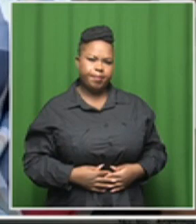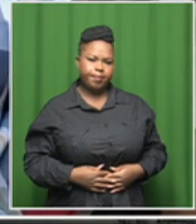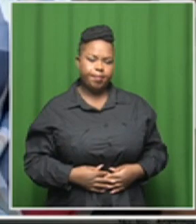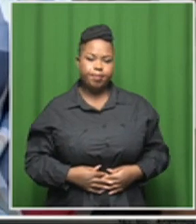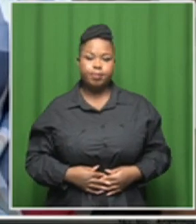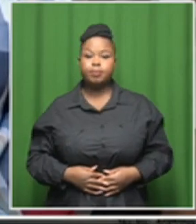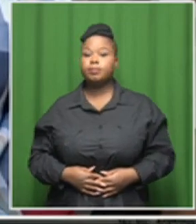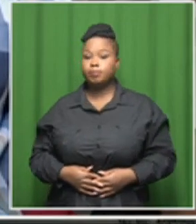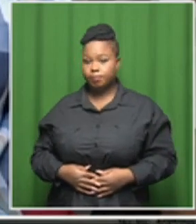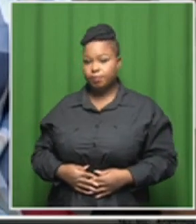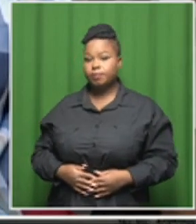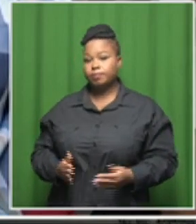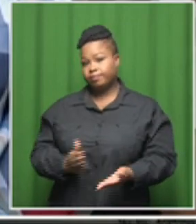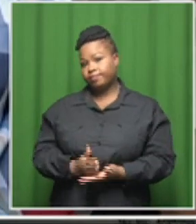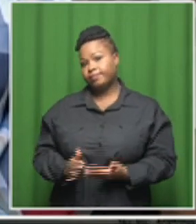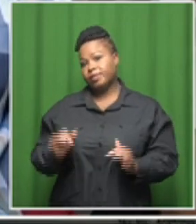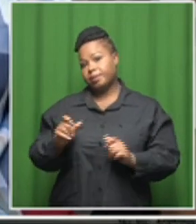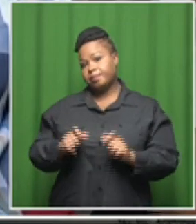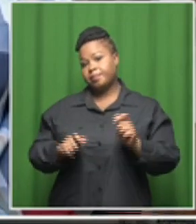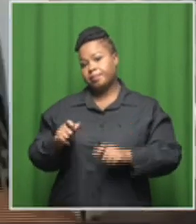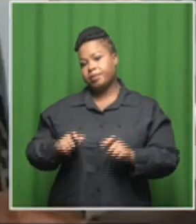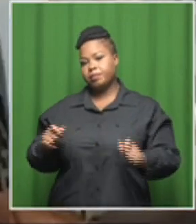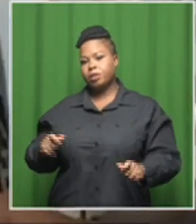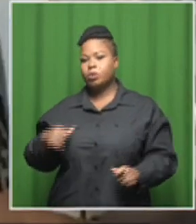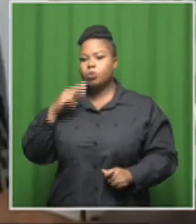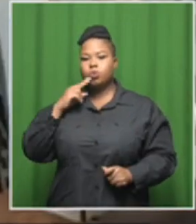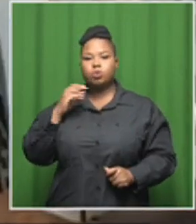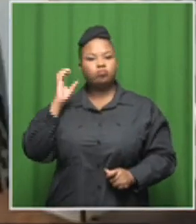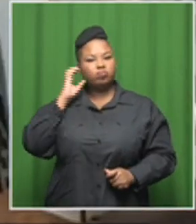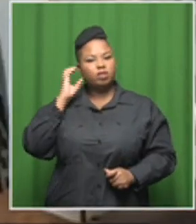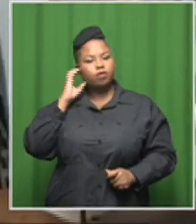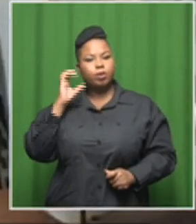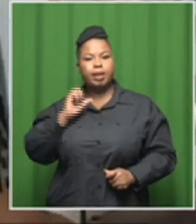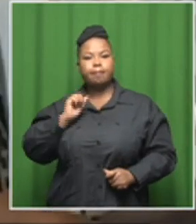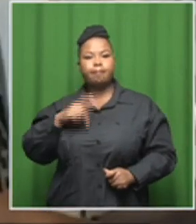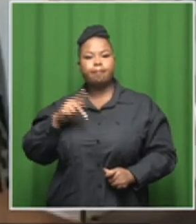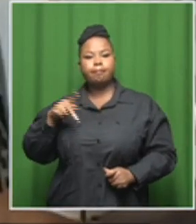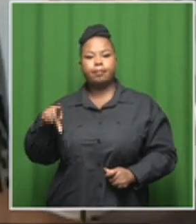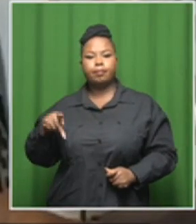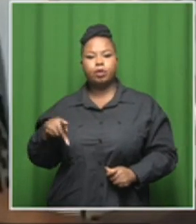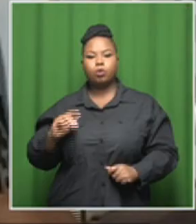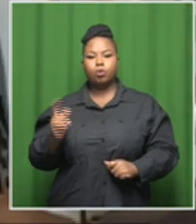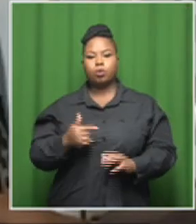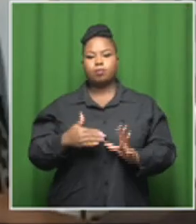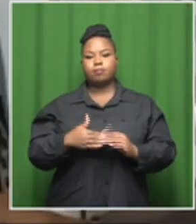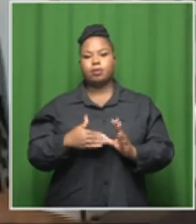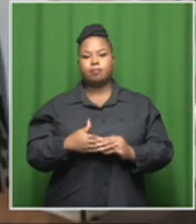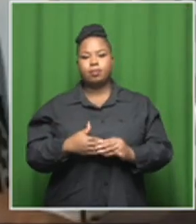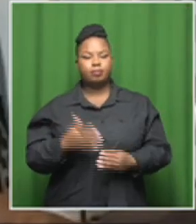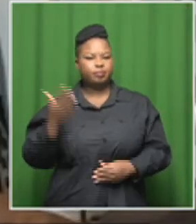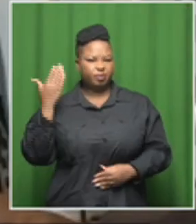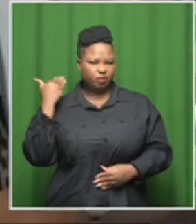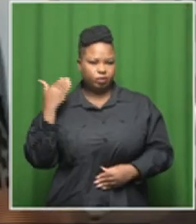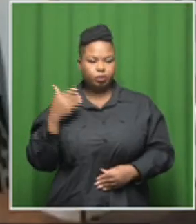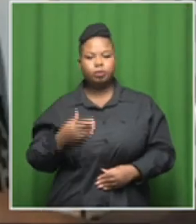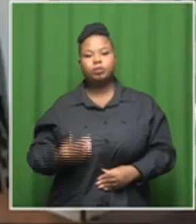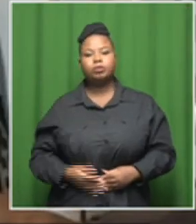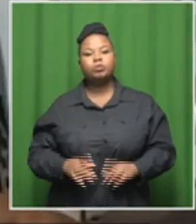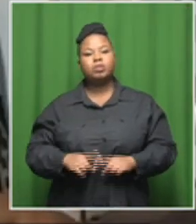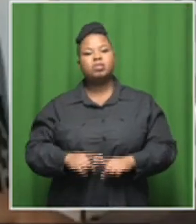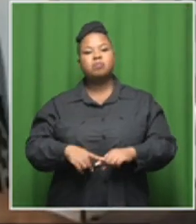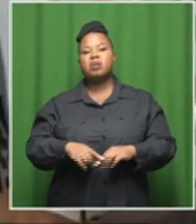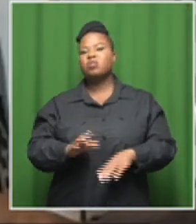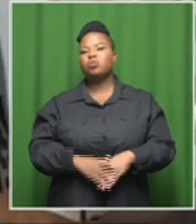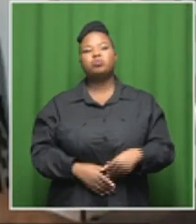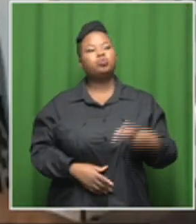Yeah, we have people who have designed apps where every member, in the past, we used to rely on maybe